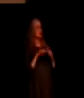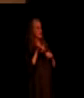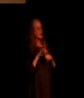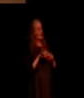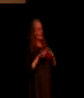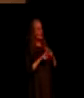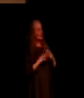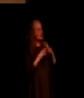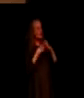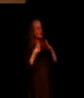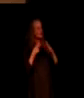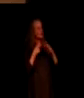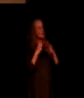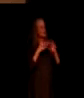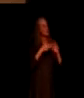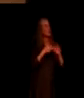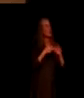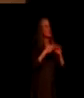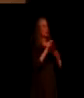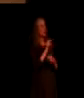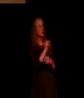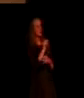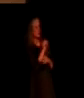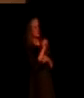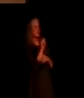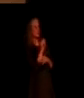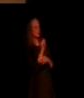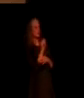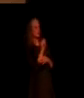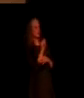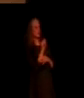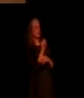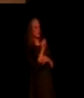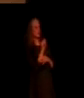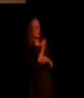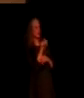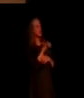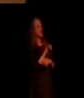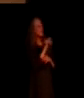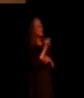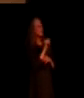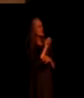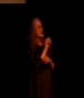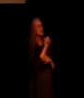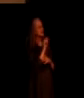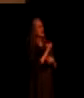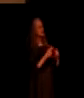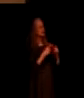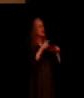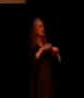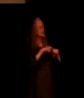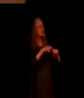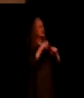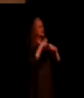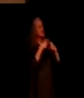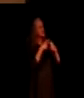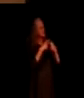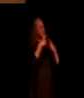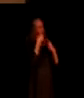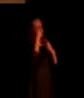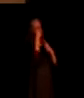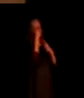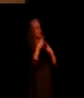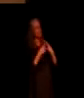entree into NASA Earth science, and this was NASA's first time of thinking about Earth science in any big